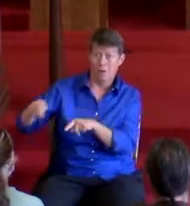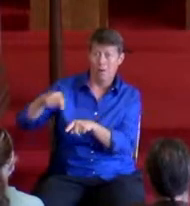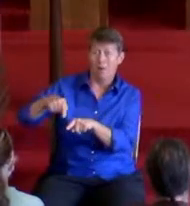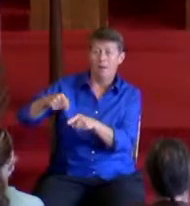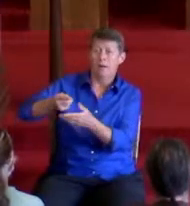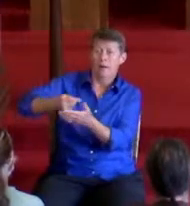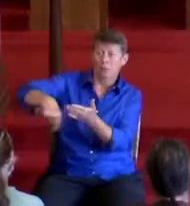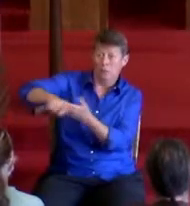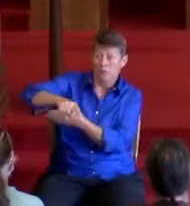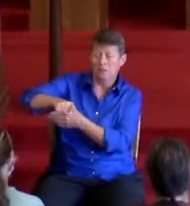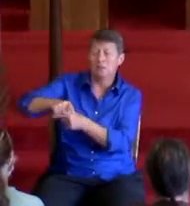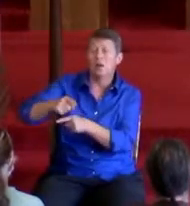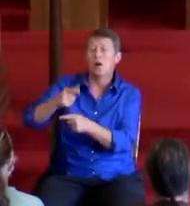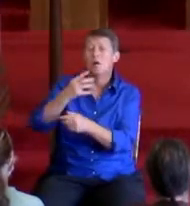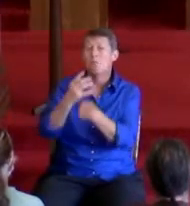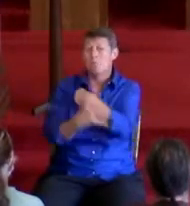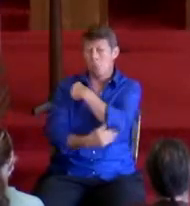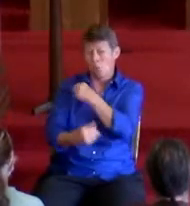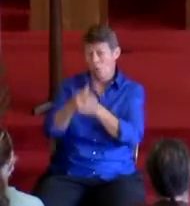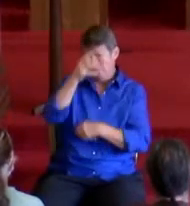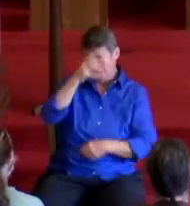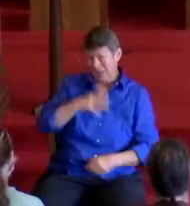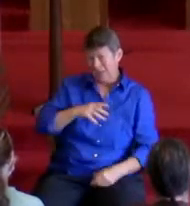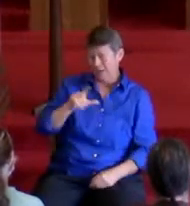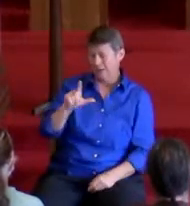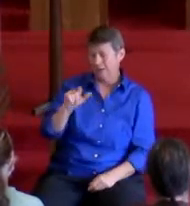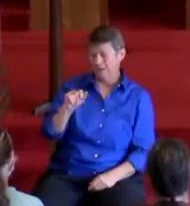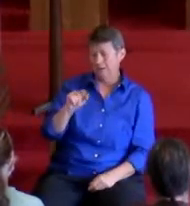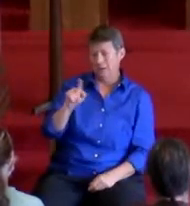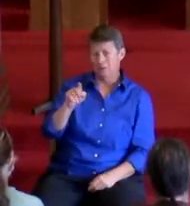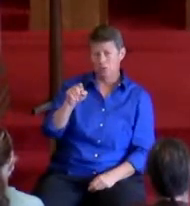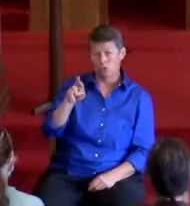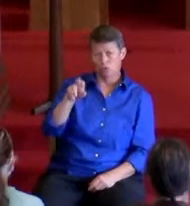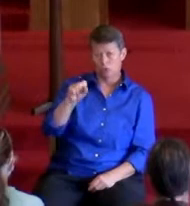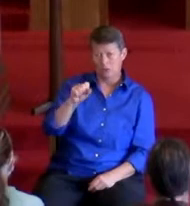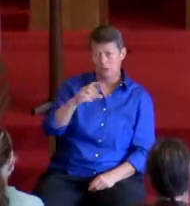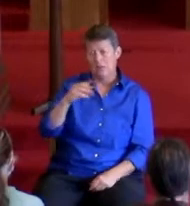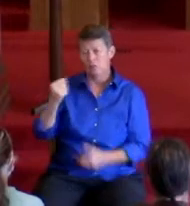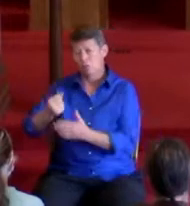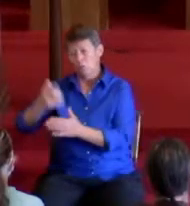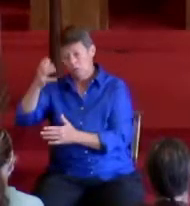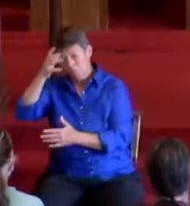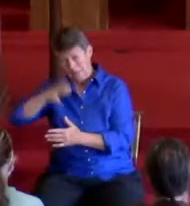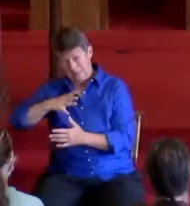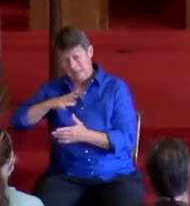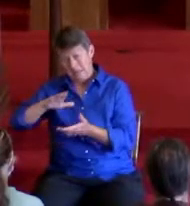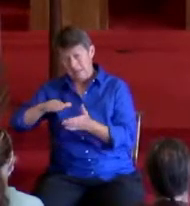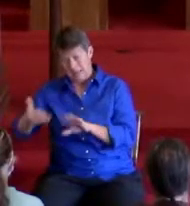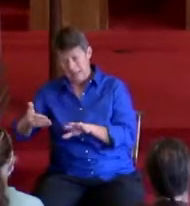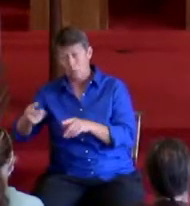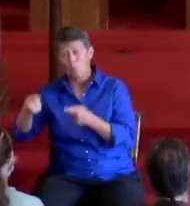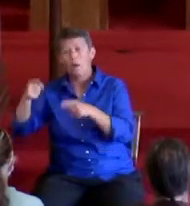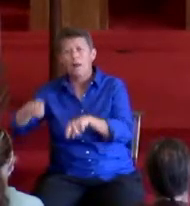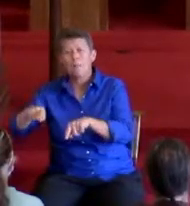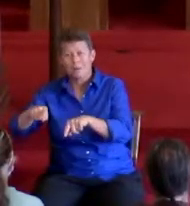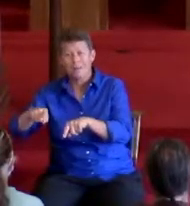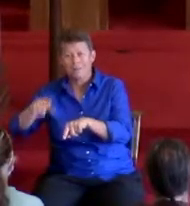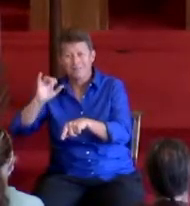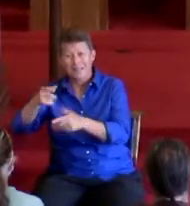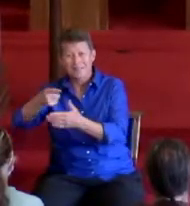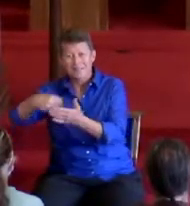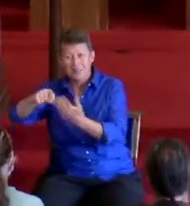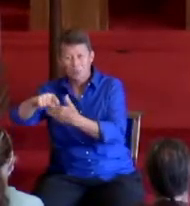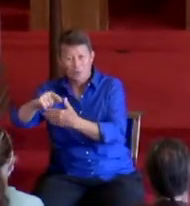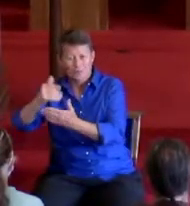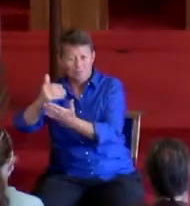after a poor man named Lazarus and a rich man died. So I want to make it clear that Jesus